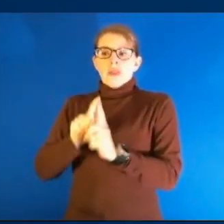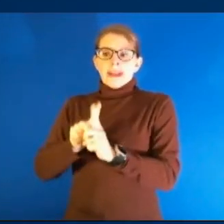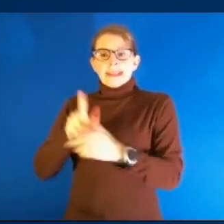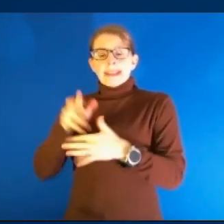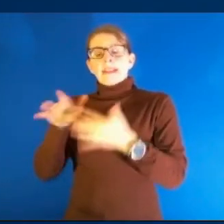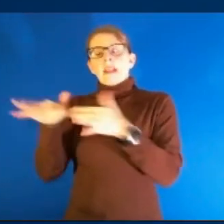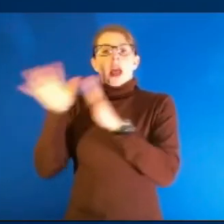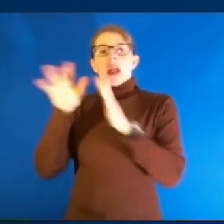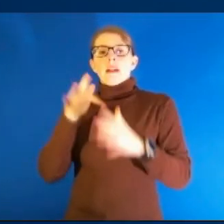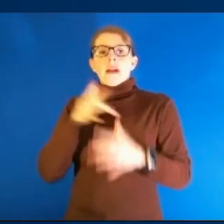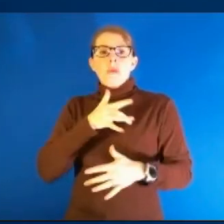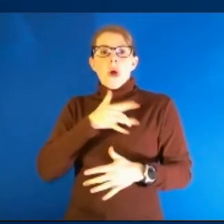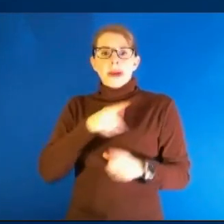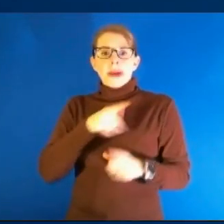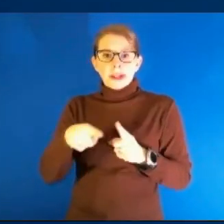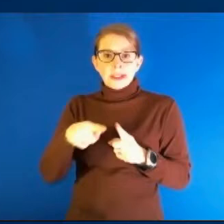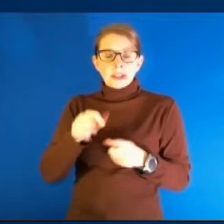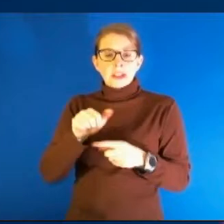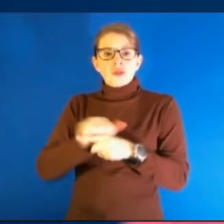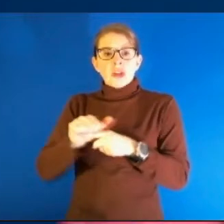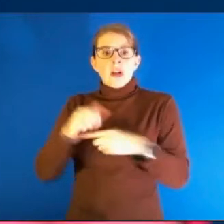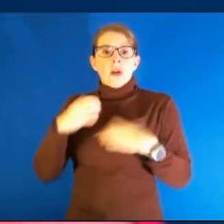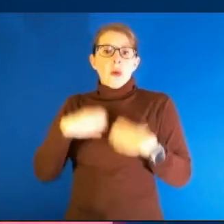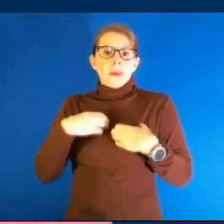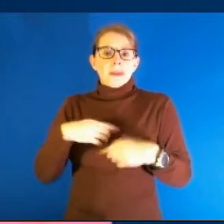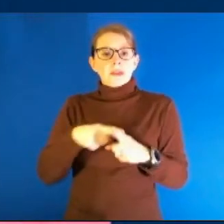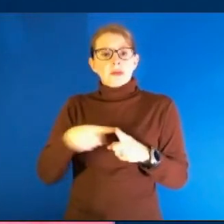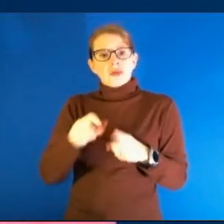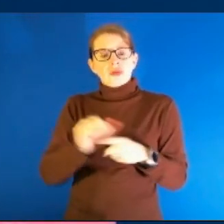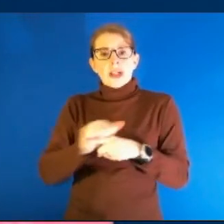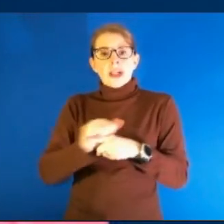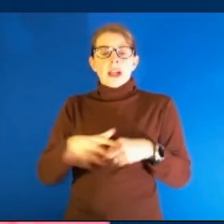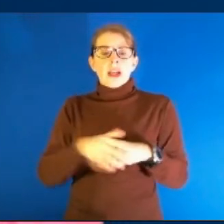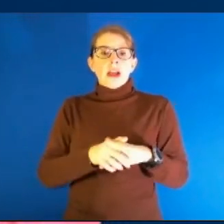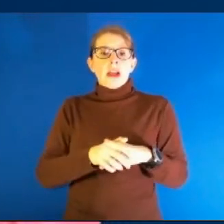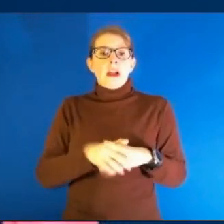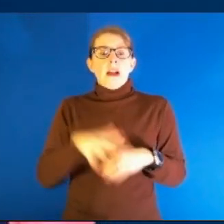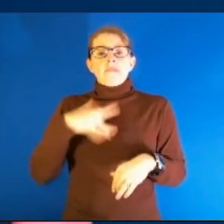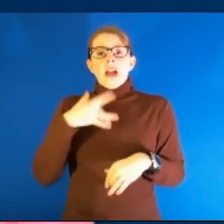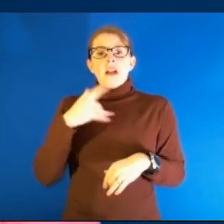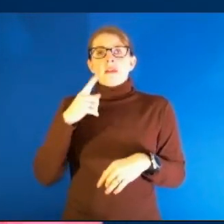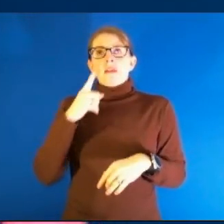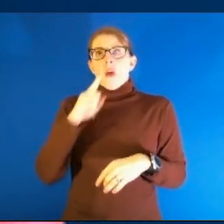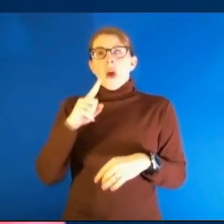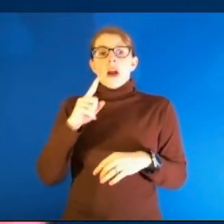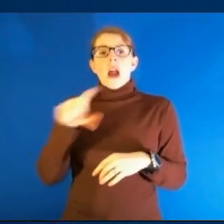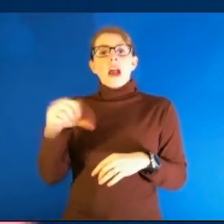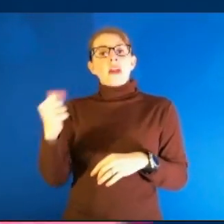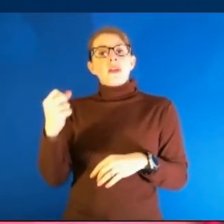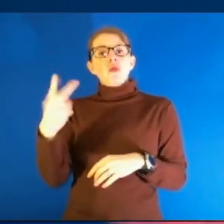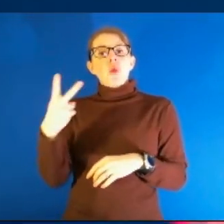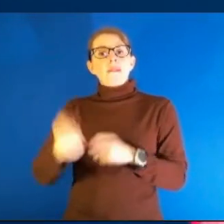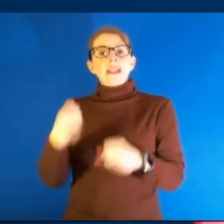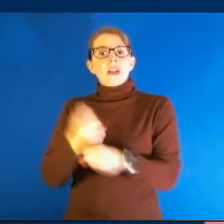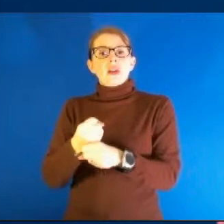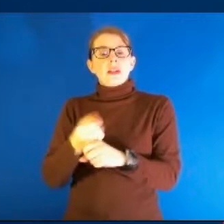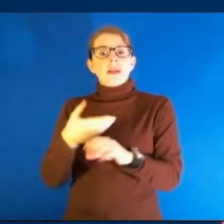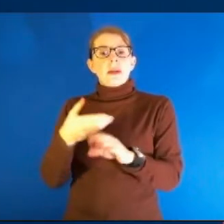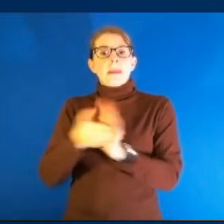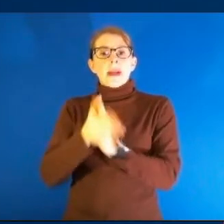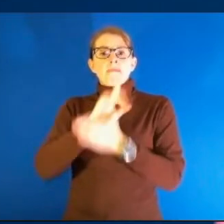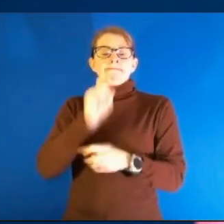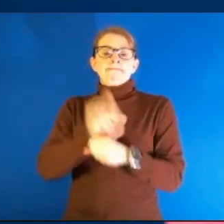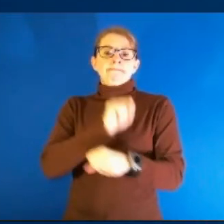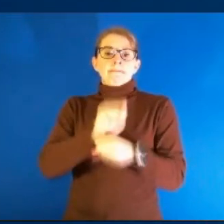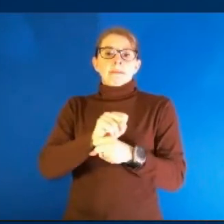after college, I trained for, oh my God, it felt like another lifetime, but for another 12 years to become really qualified to take